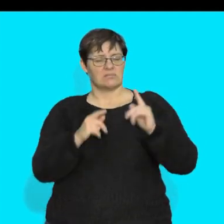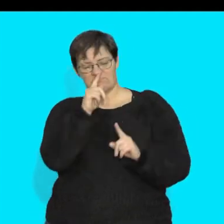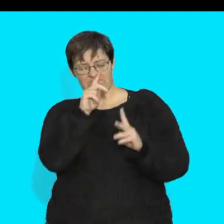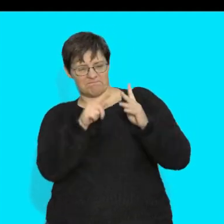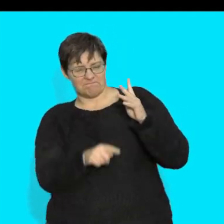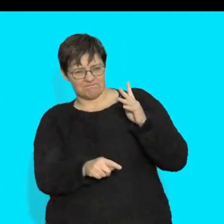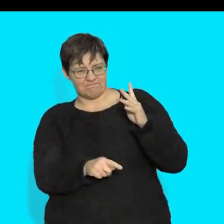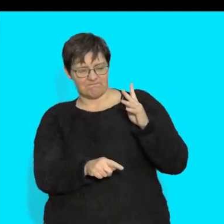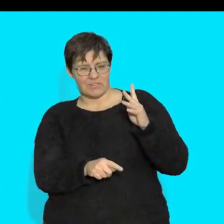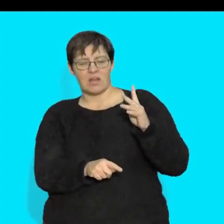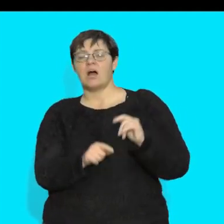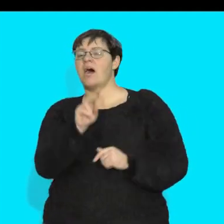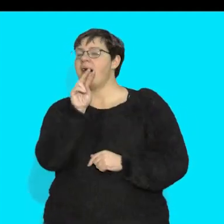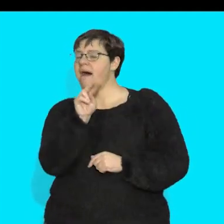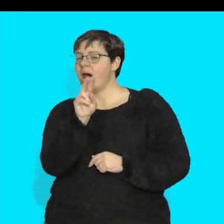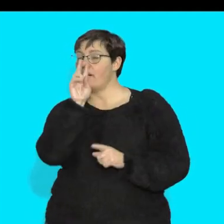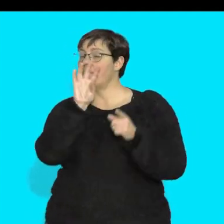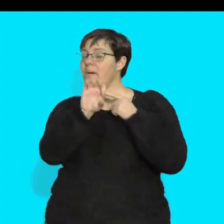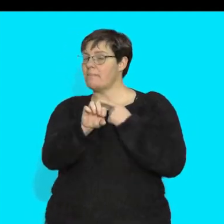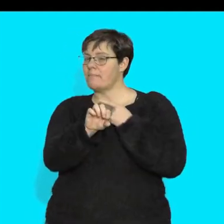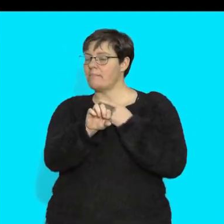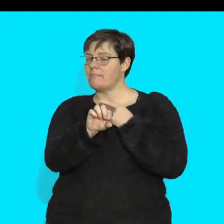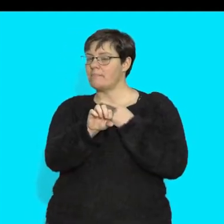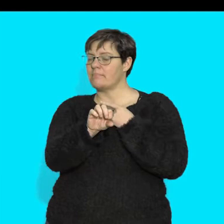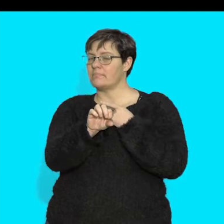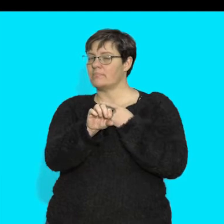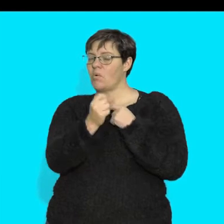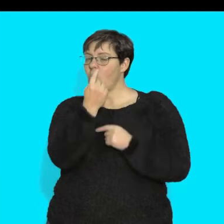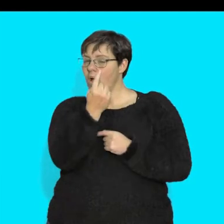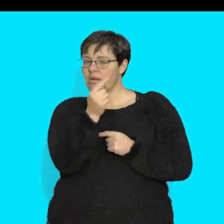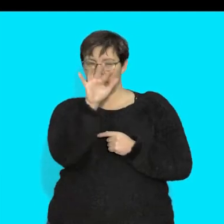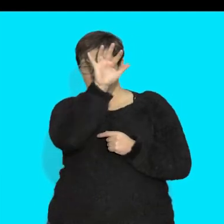we are going to need to be looking for one of those